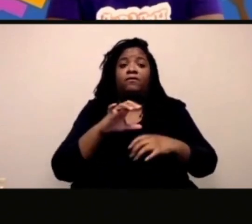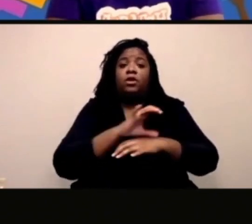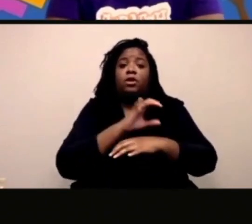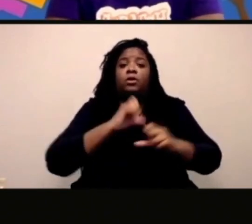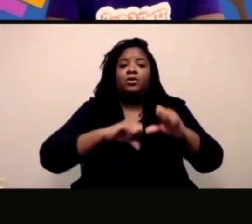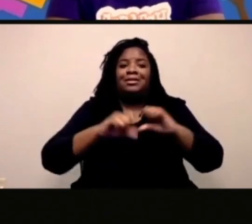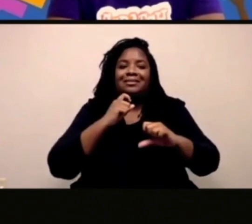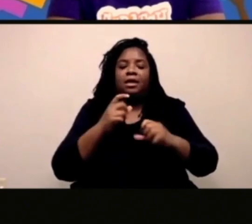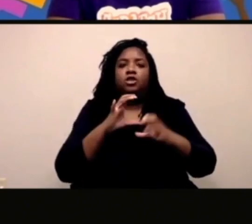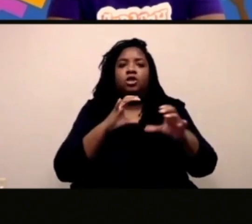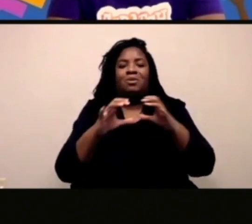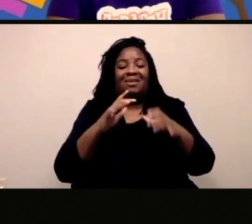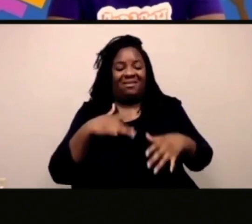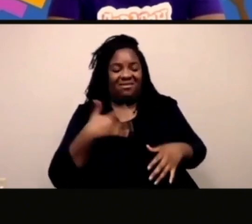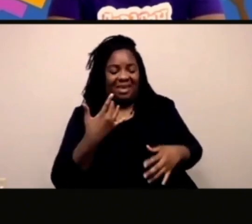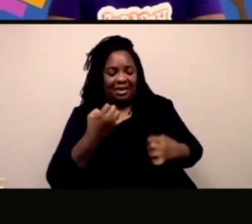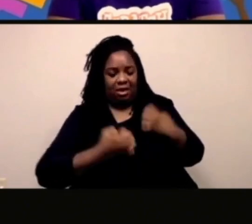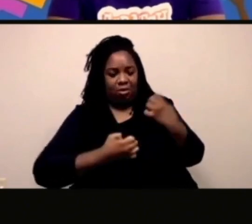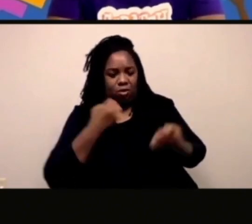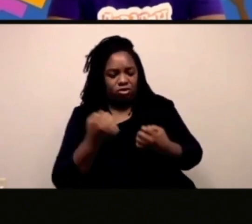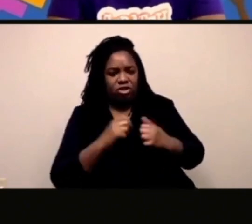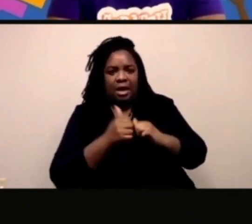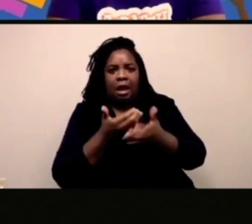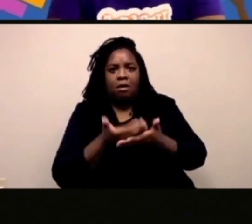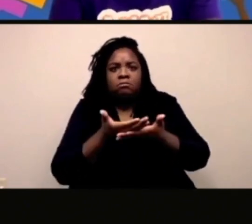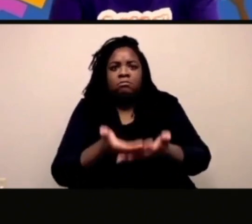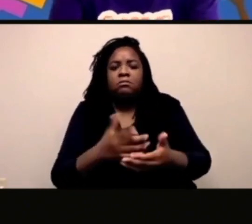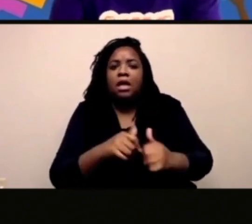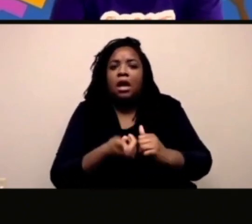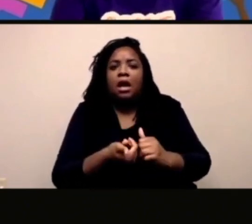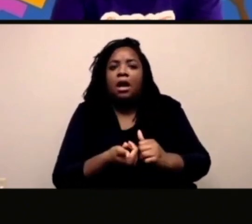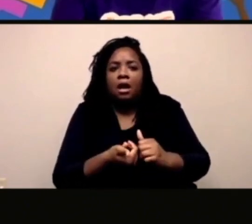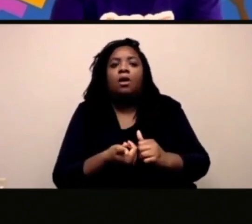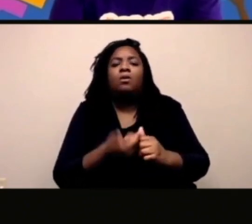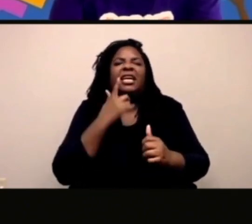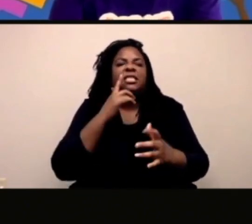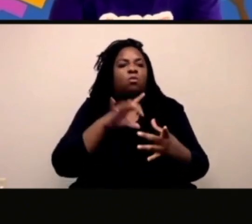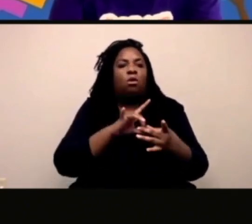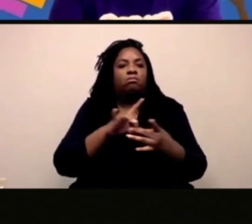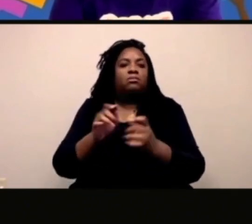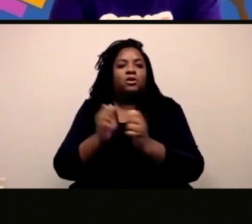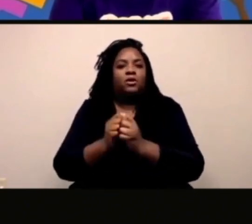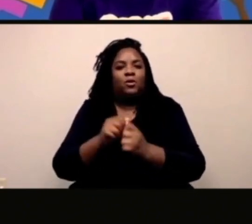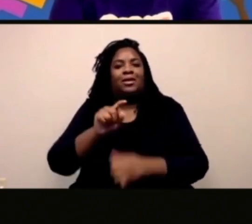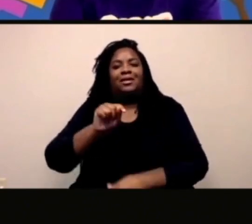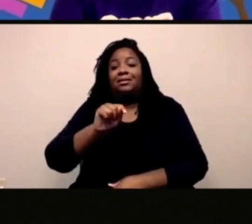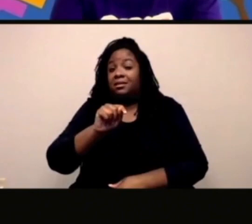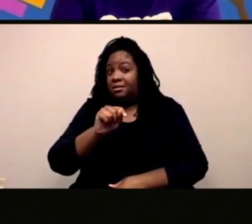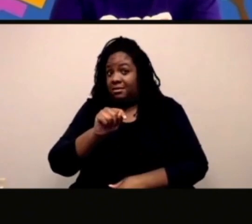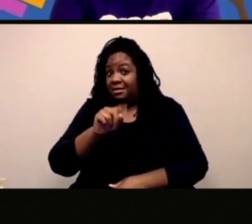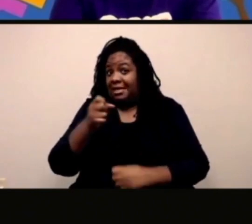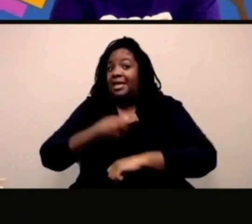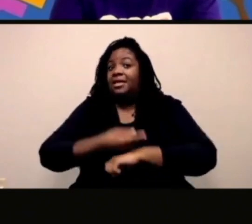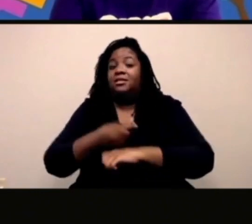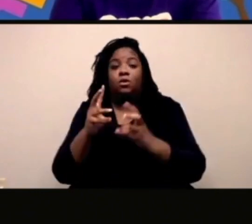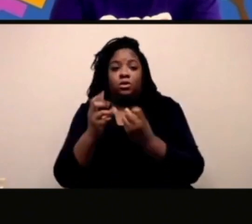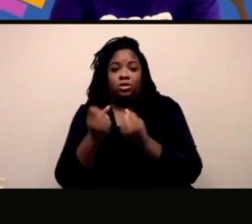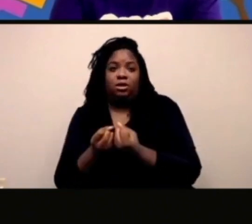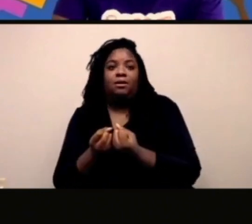emotion? Now, this is going to get a little more specific to the theme for today's workshop, So that